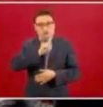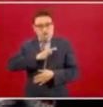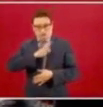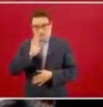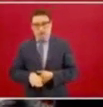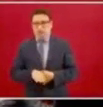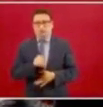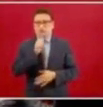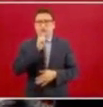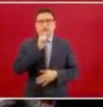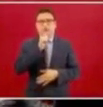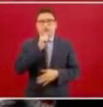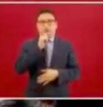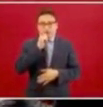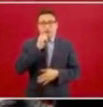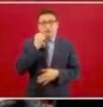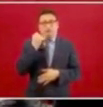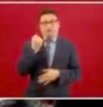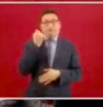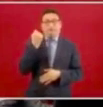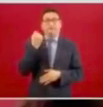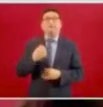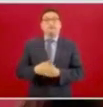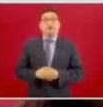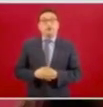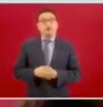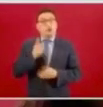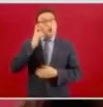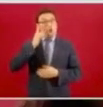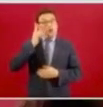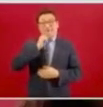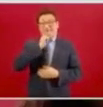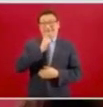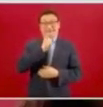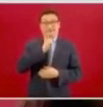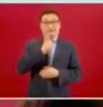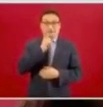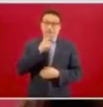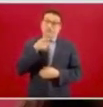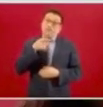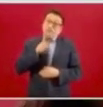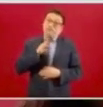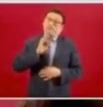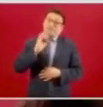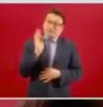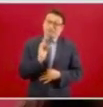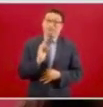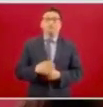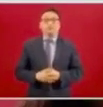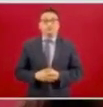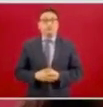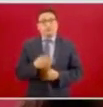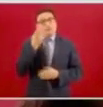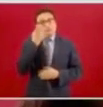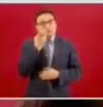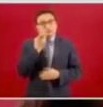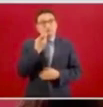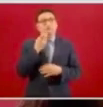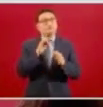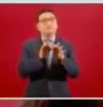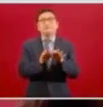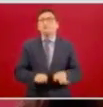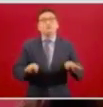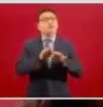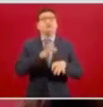far any pregnant women who have lost their lives to COVID-19. This